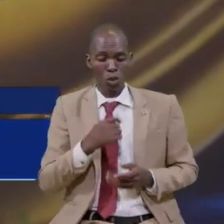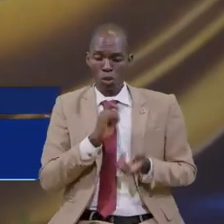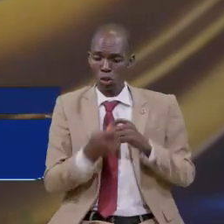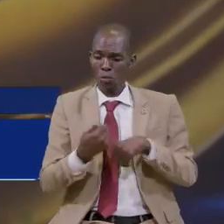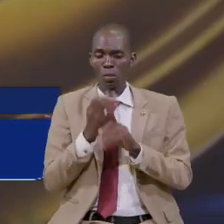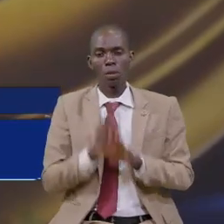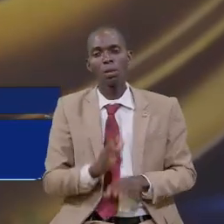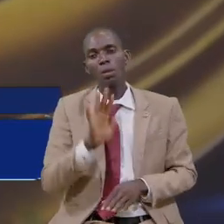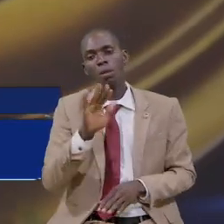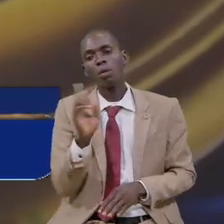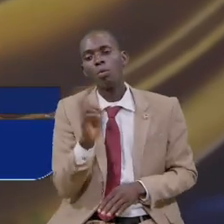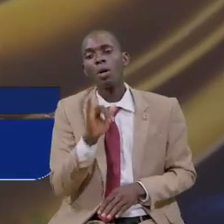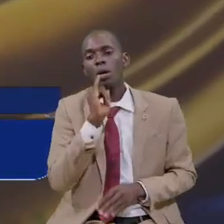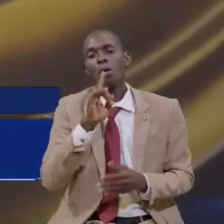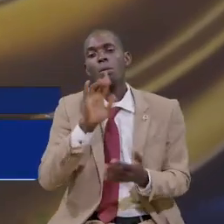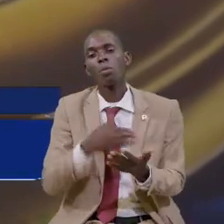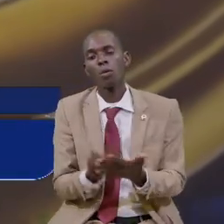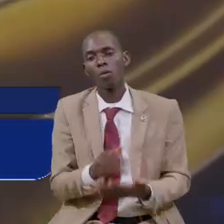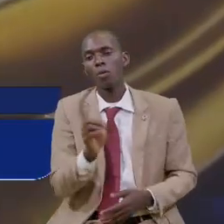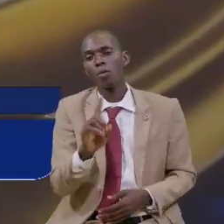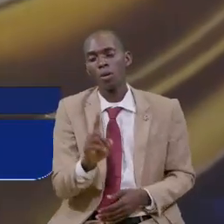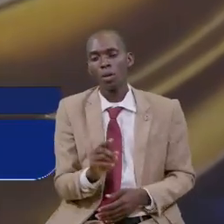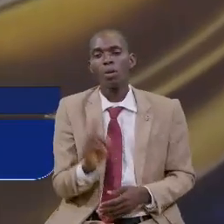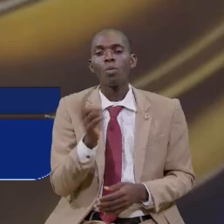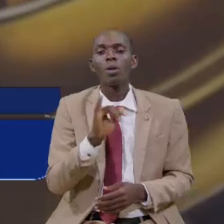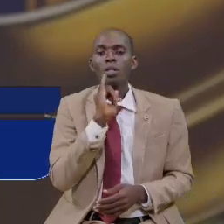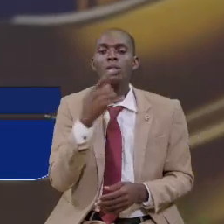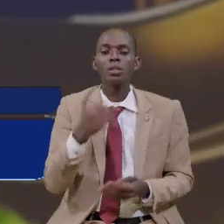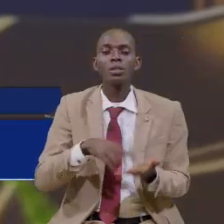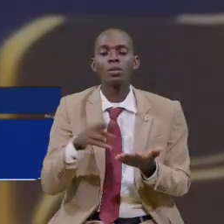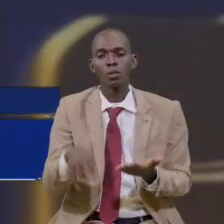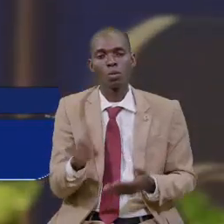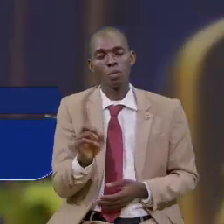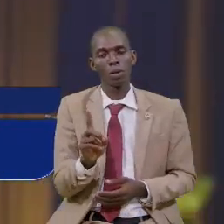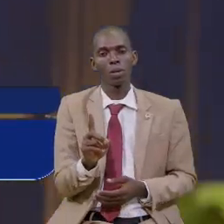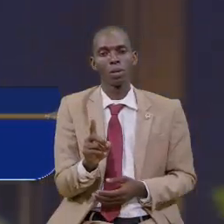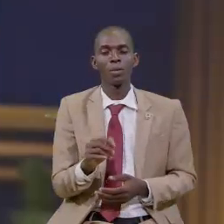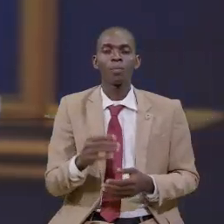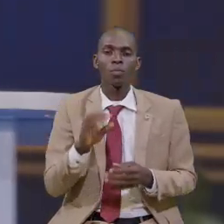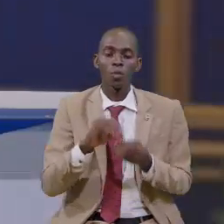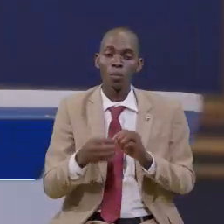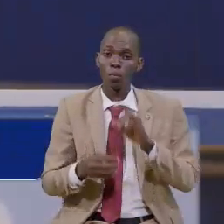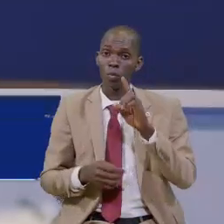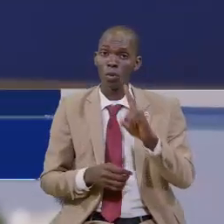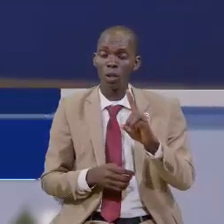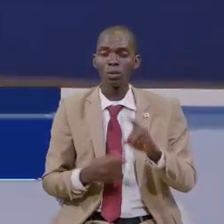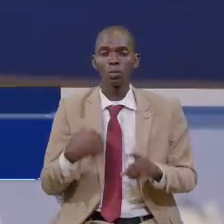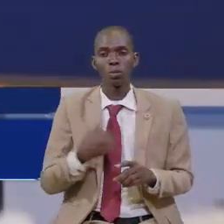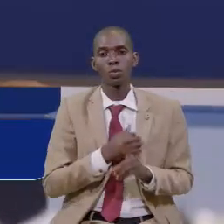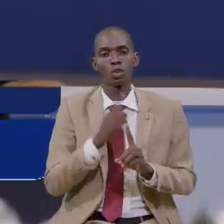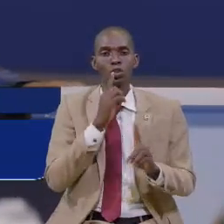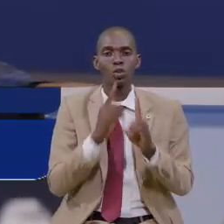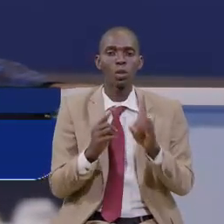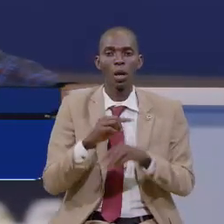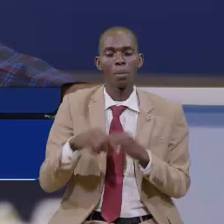Where is the product? What is the outcome? Number one. Number one, we're talking of the